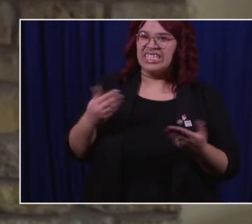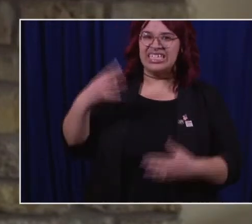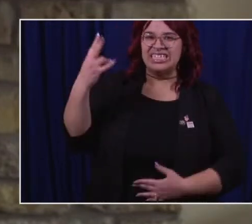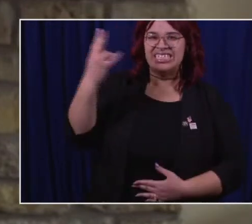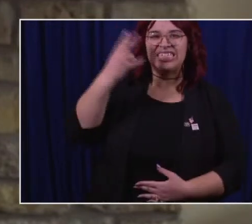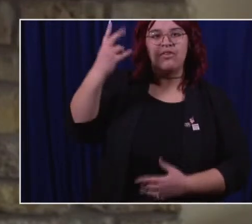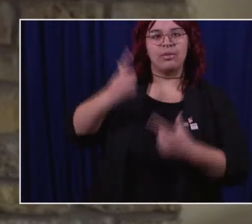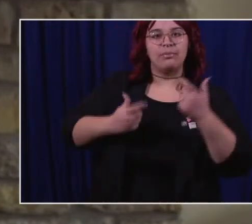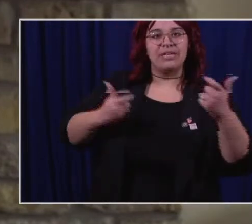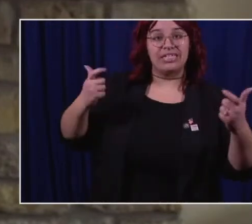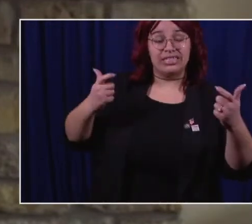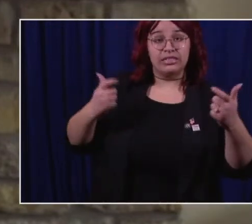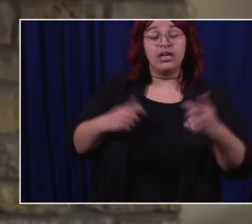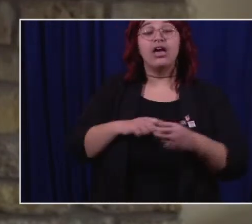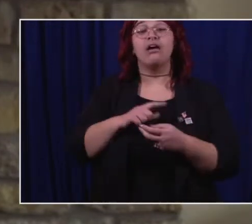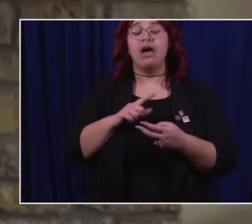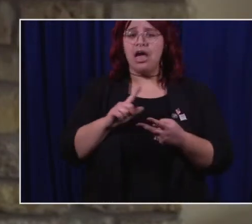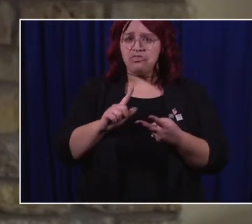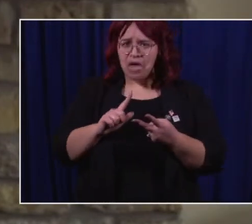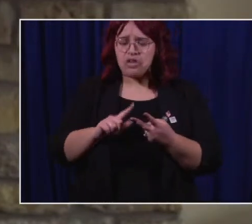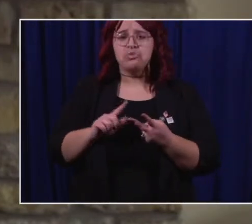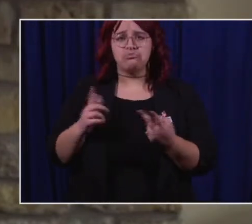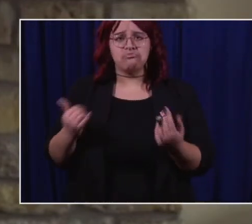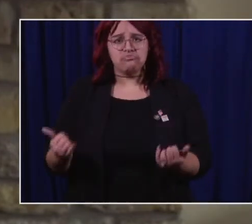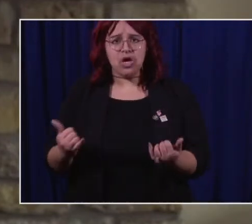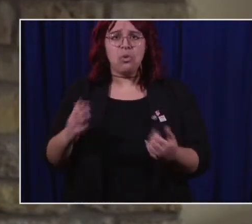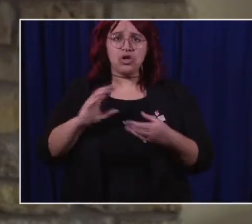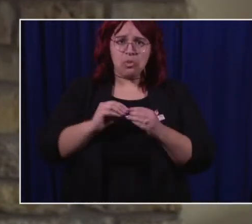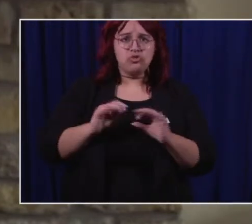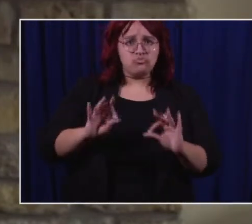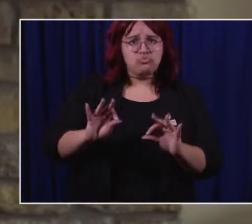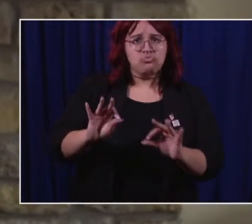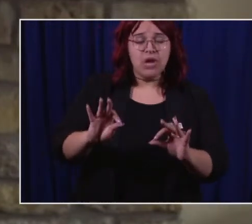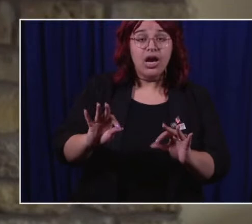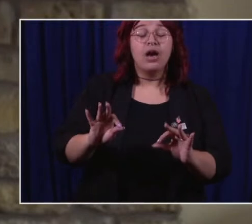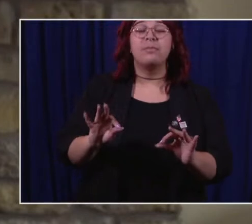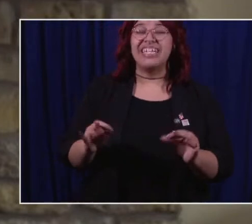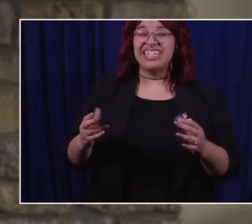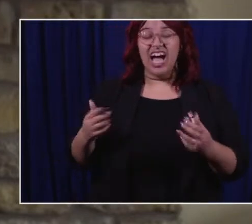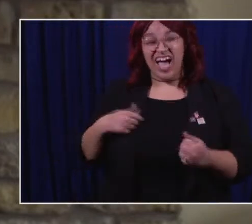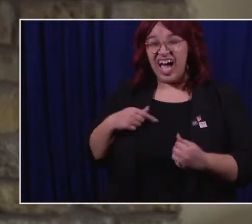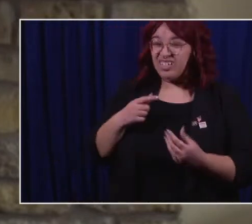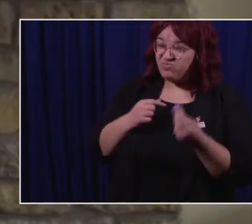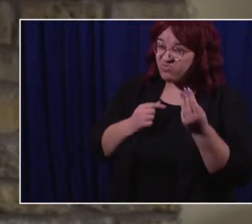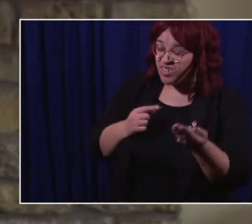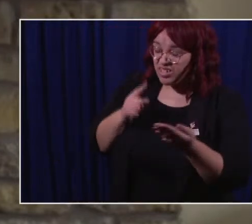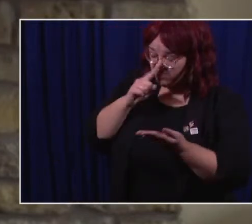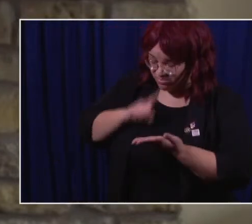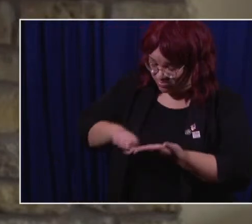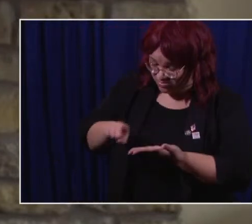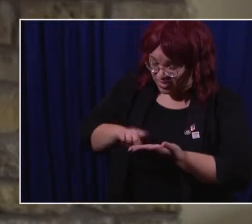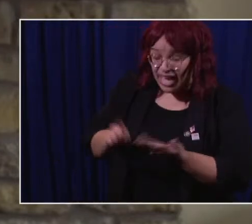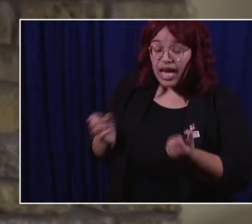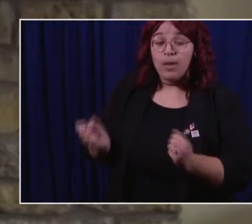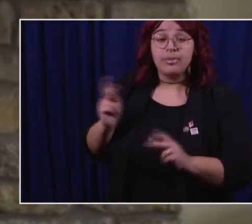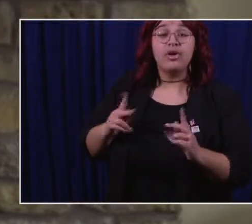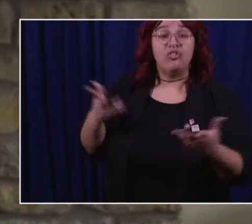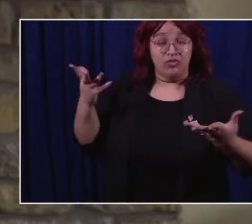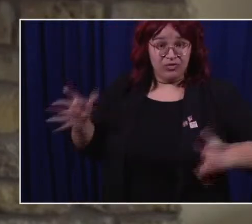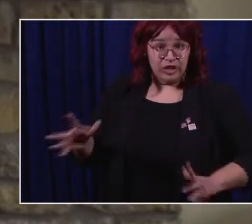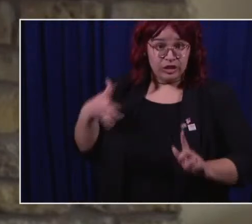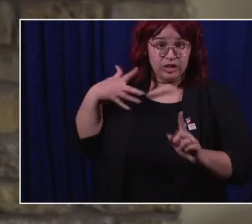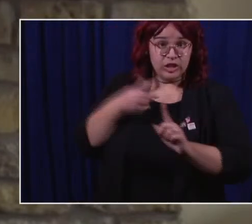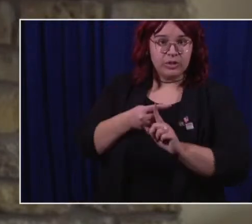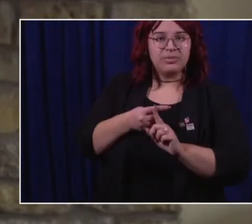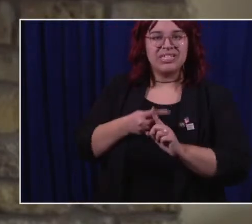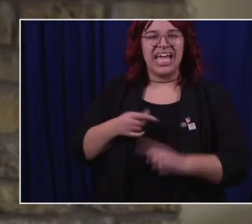given. Governor, I double checked and we're now 9th among the states in the number of shots that were given. And other